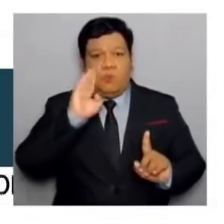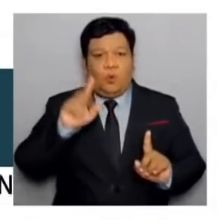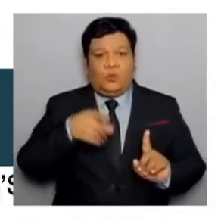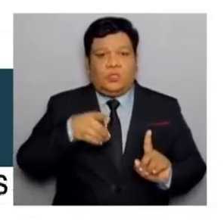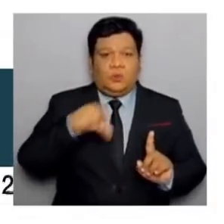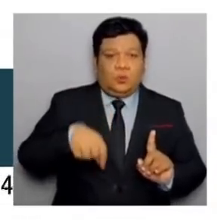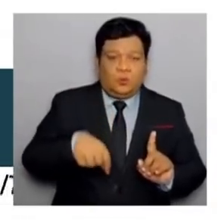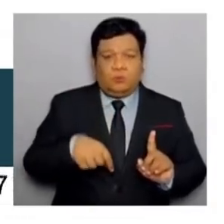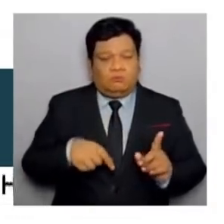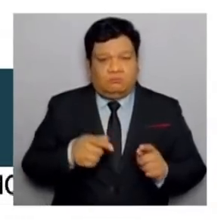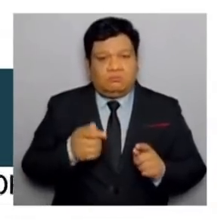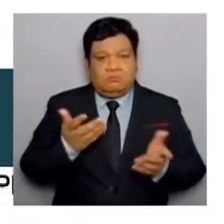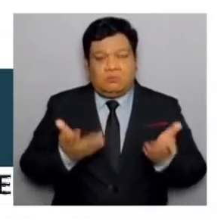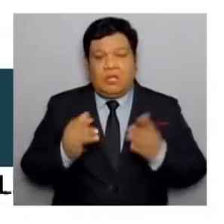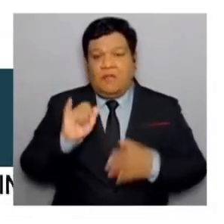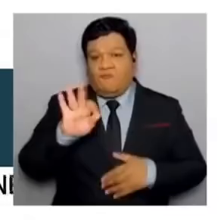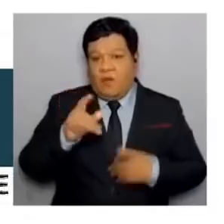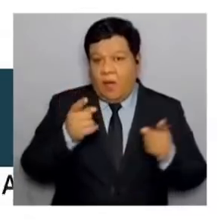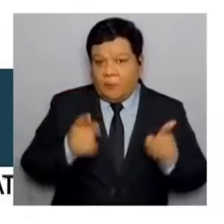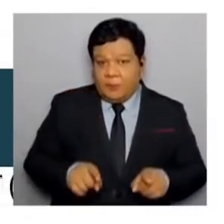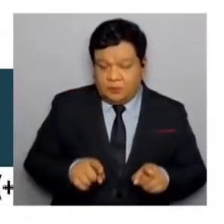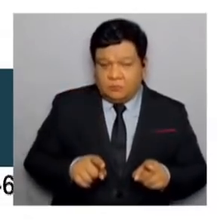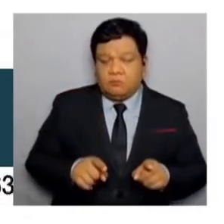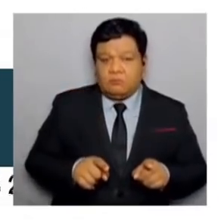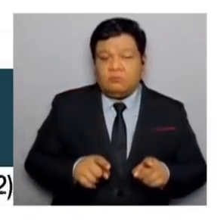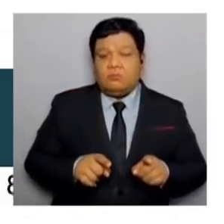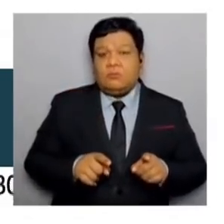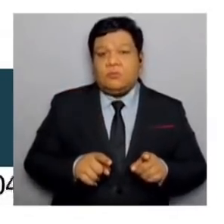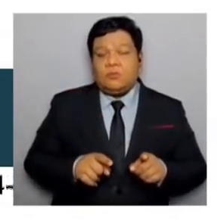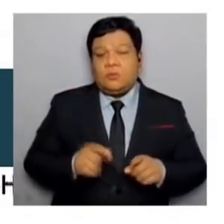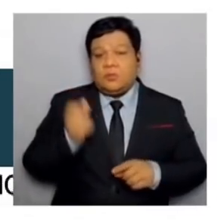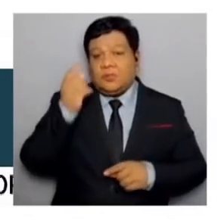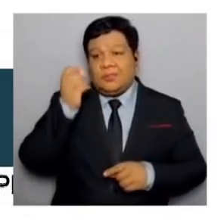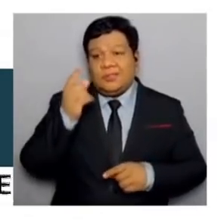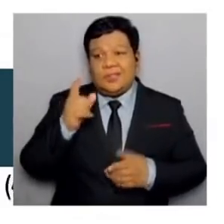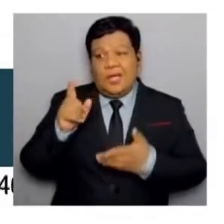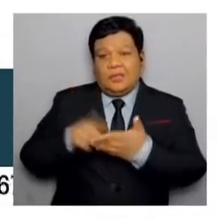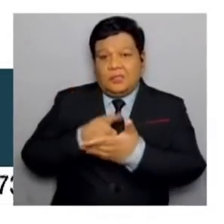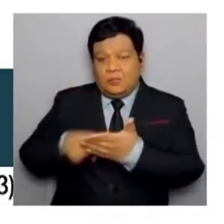course, if mangyari po ito, either yung cancellation case or yung